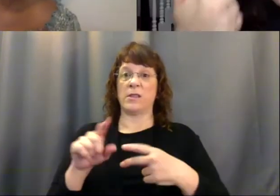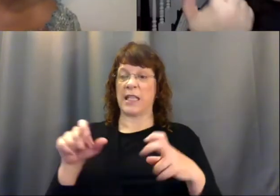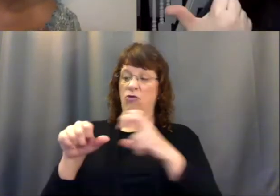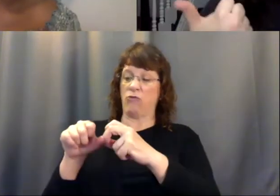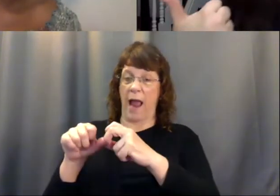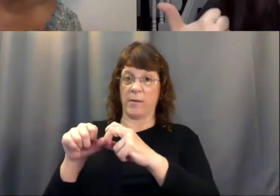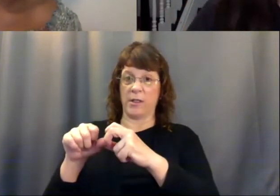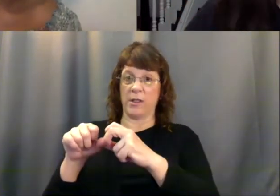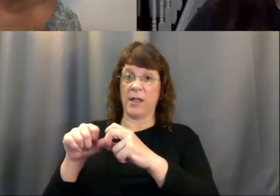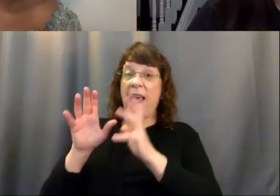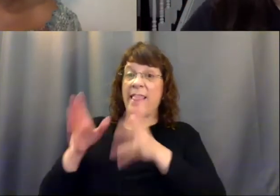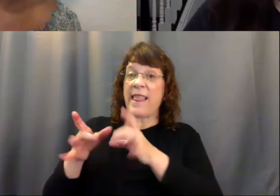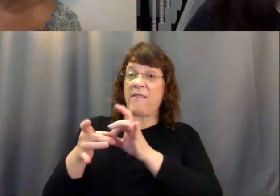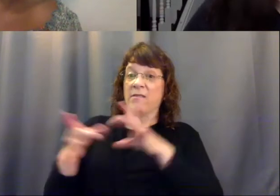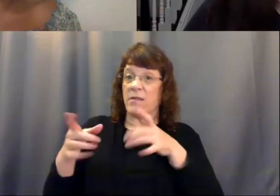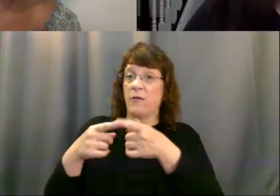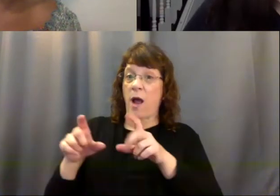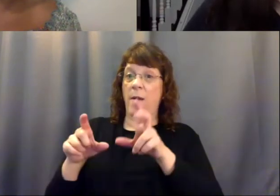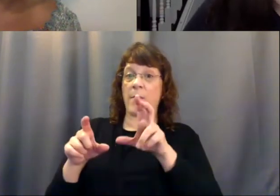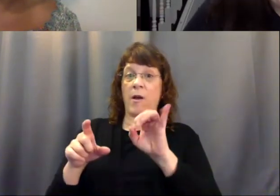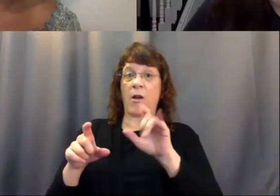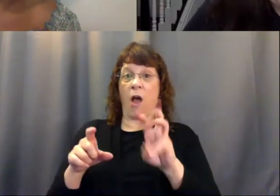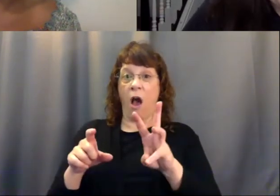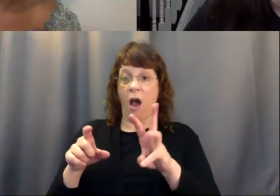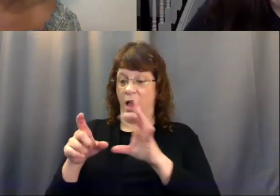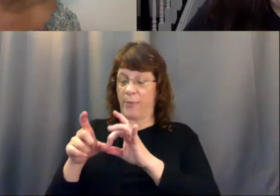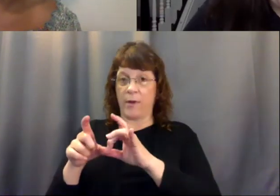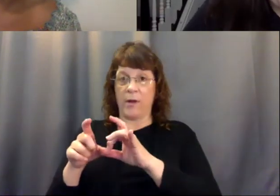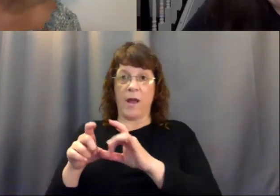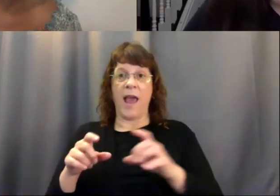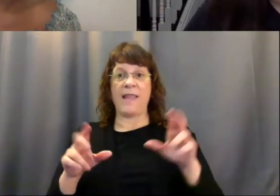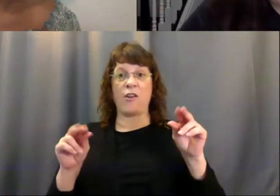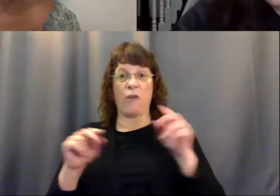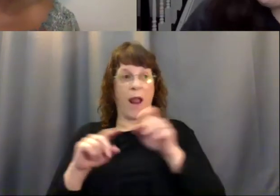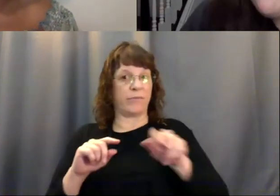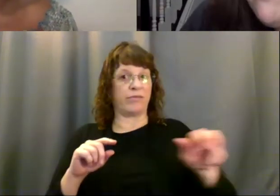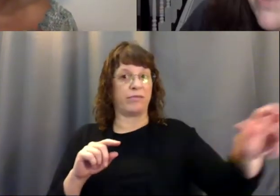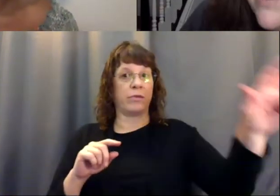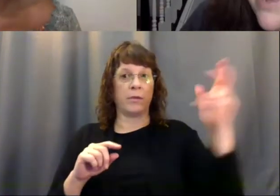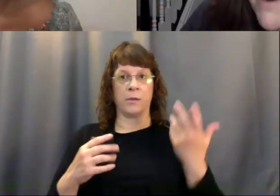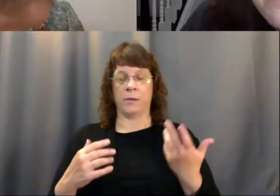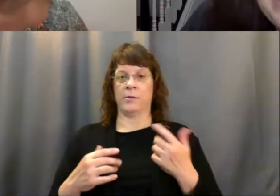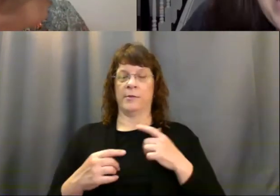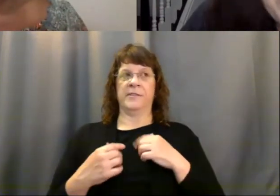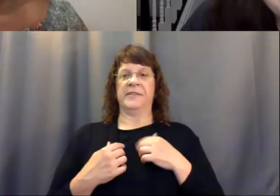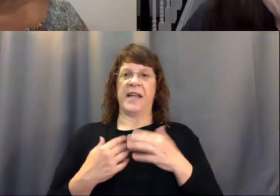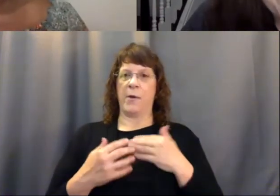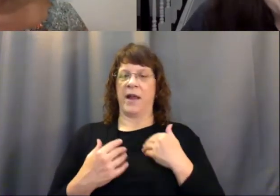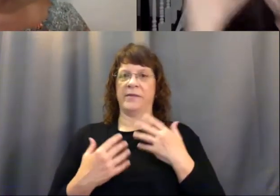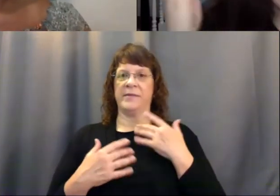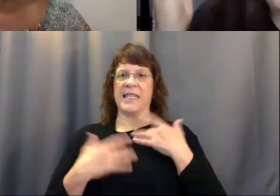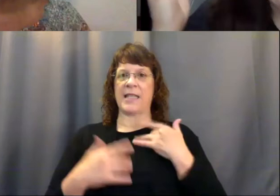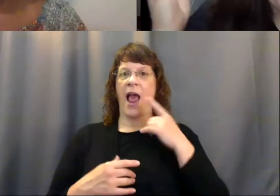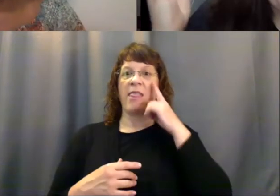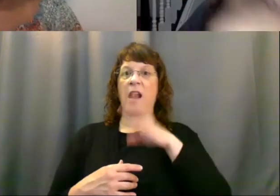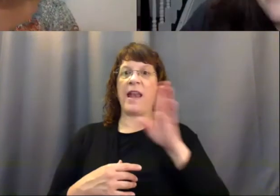wild, but now it's all good. I can feel it again. So I don't know how that got cured, but anyway, it was exciting. A bummer, but I thought I was never going to feel